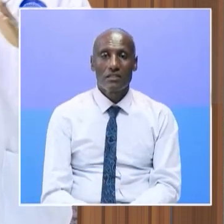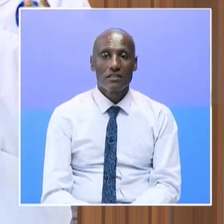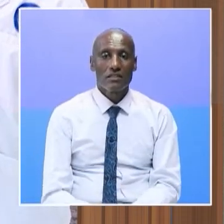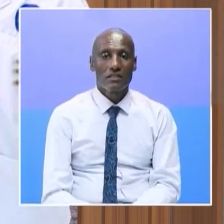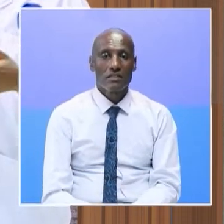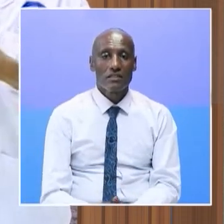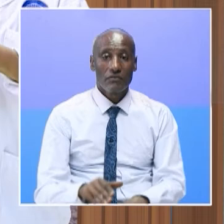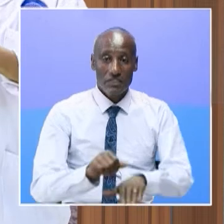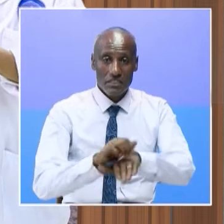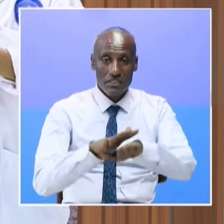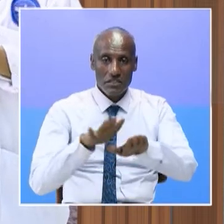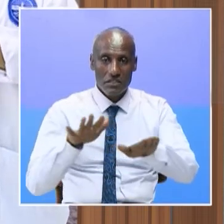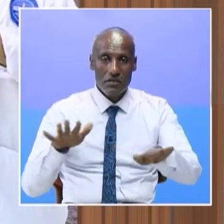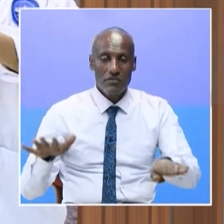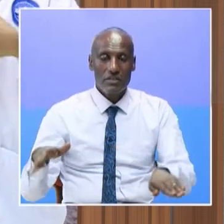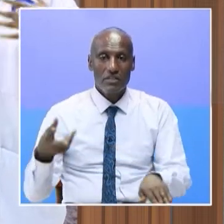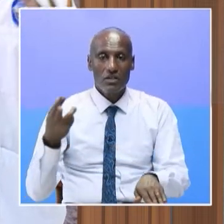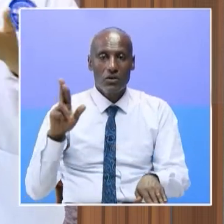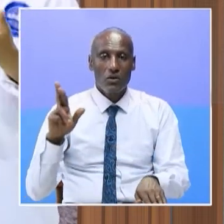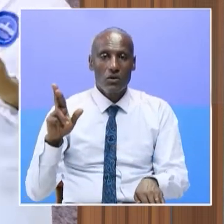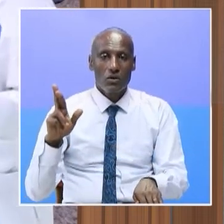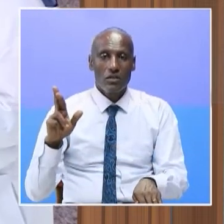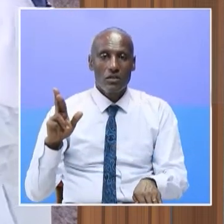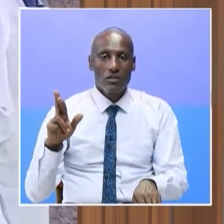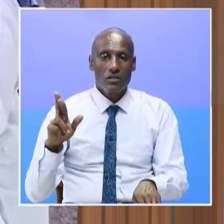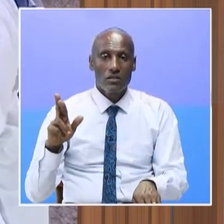it is surface or like